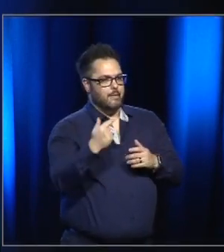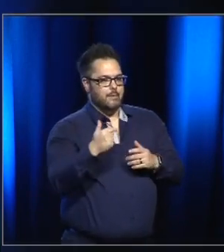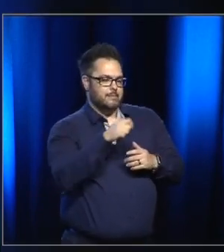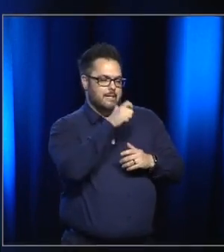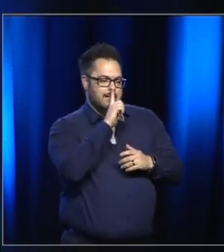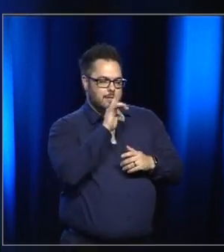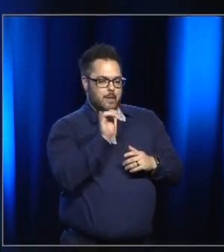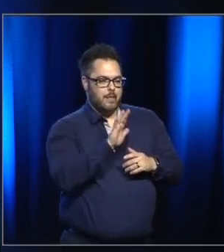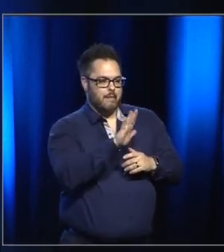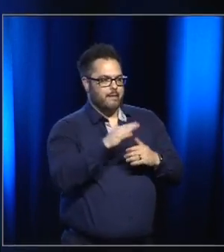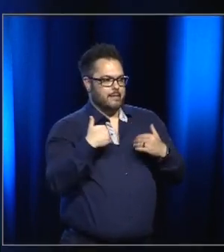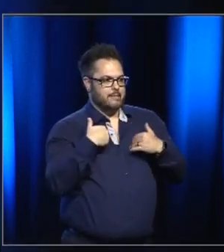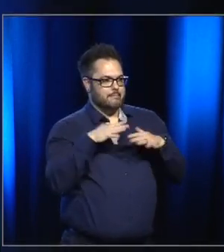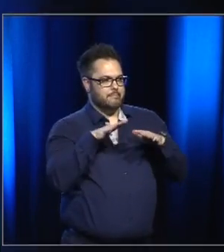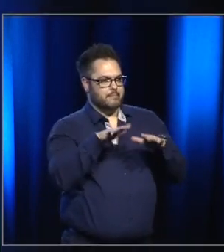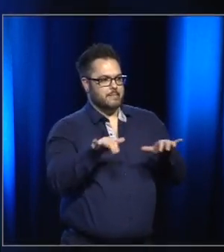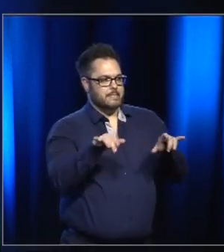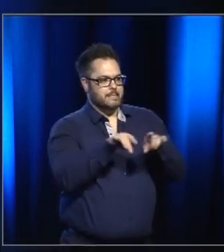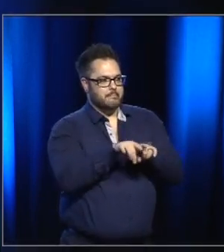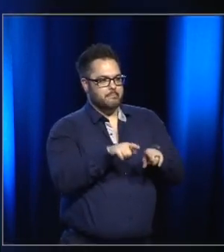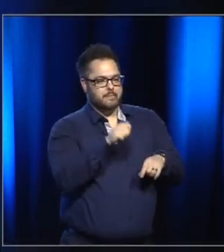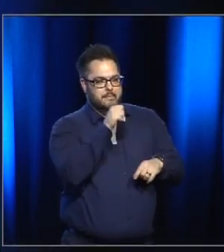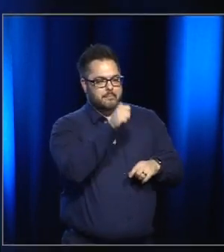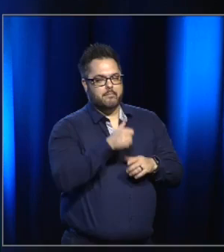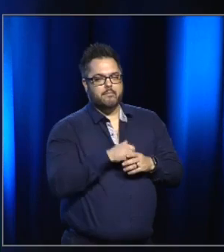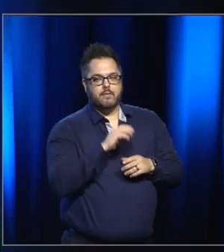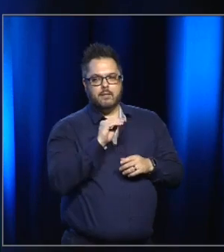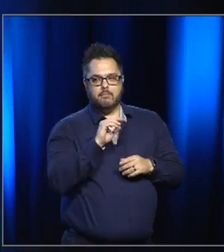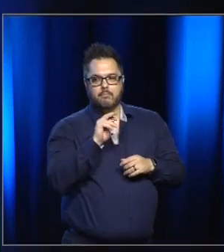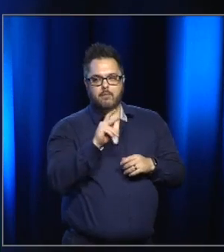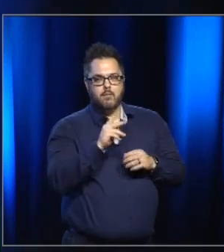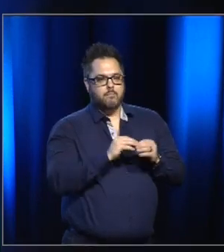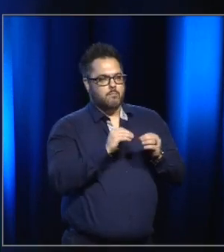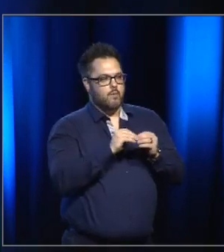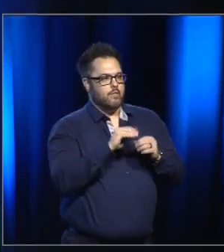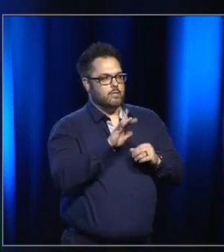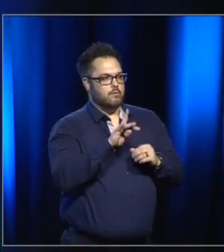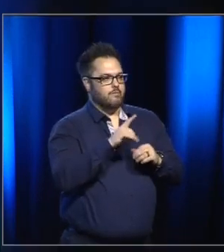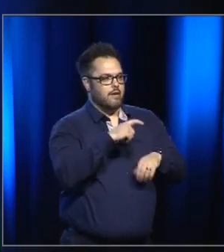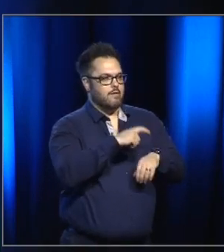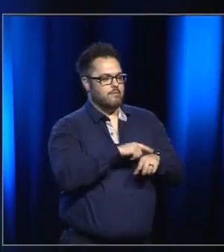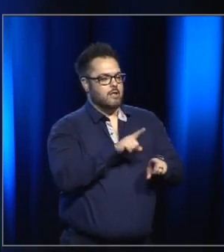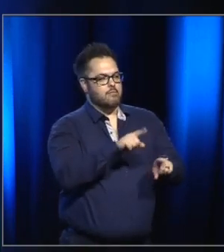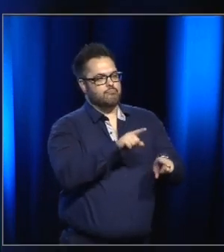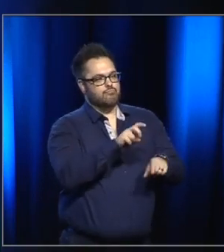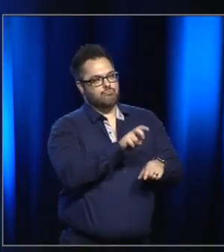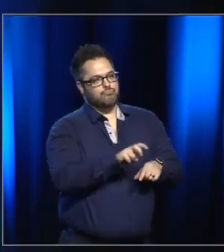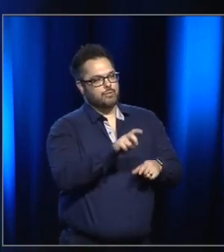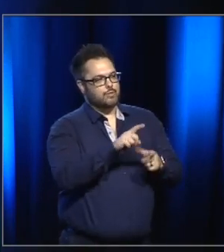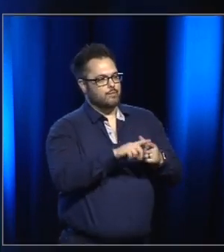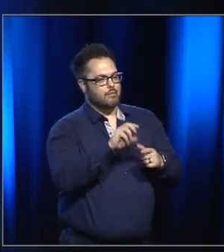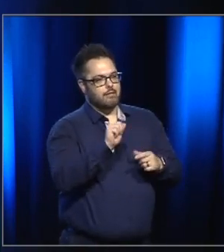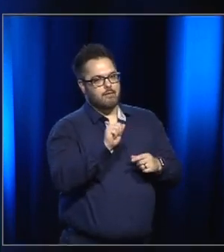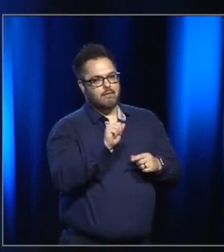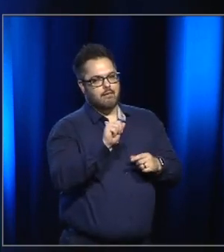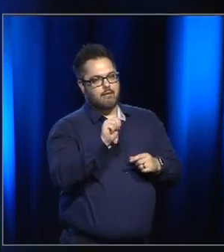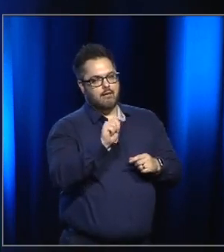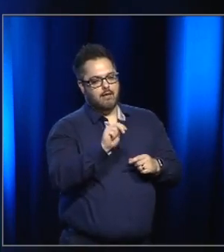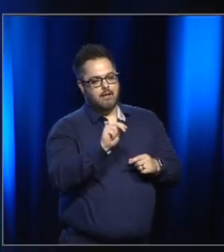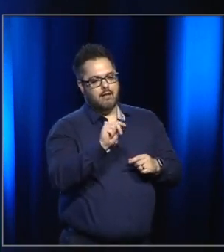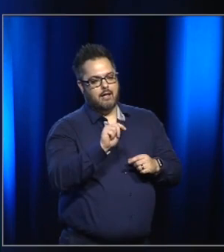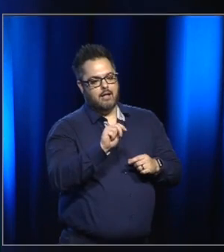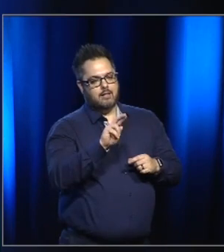here. Mark has made more than 25 research trips to the Antarctic and sub-Antarctic. He's supervised 50